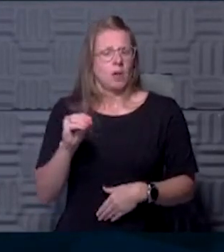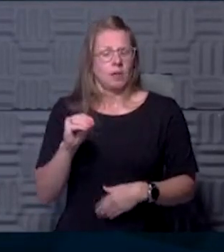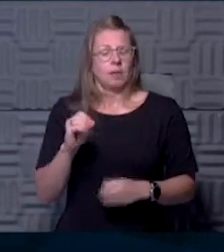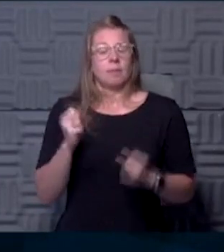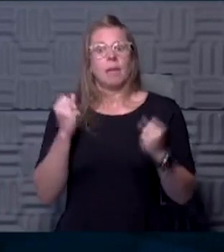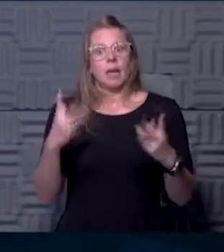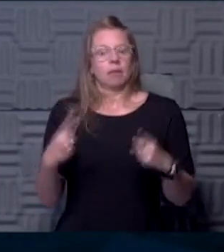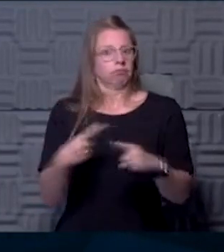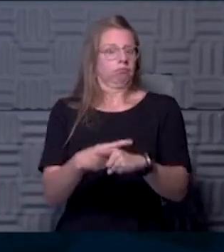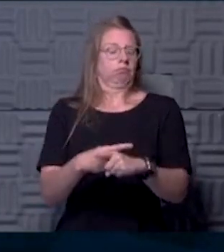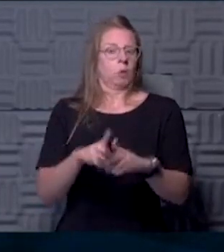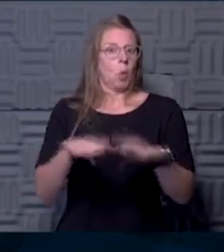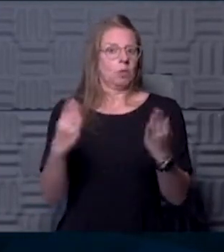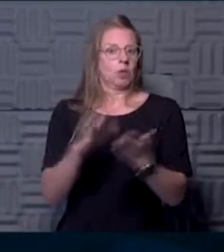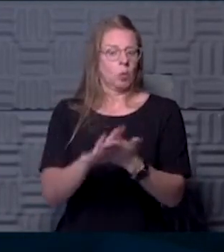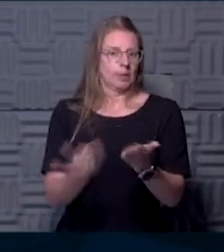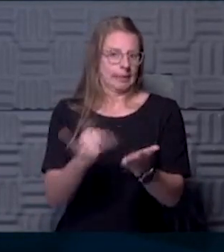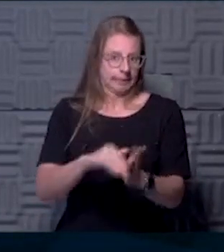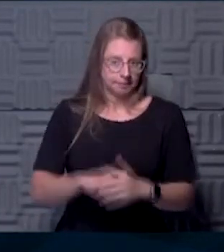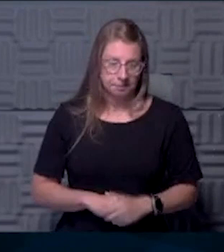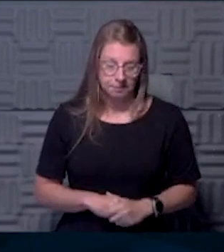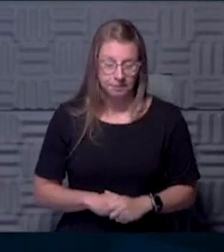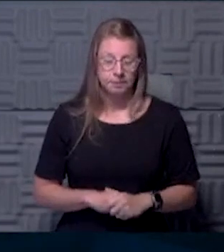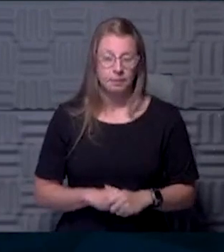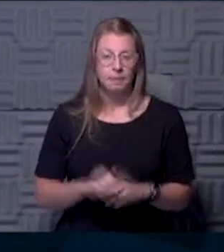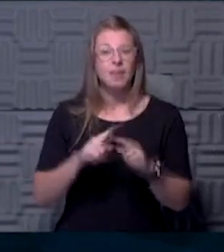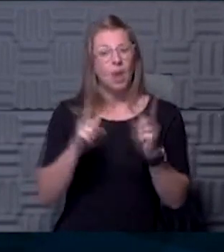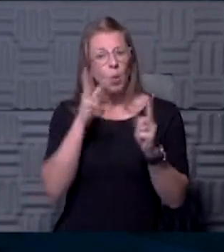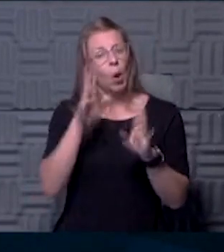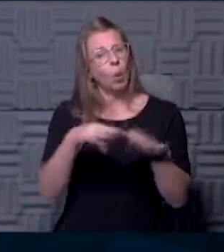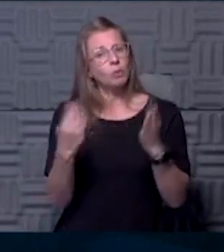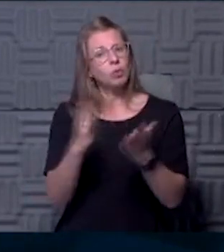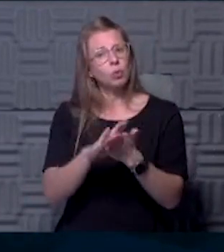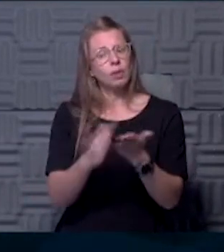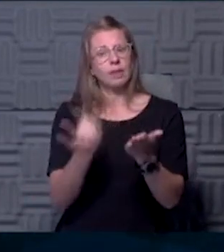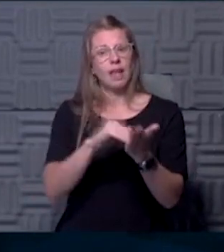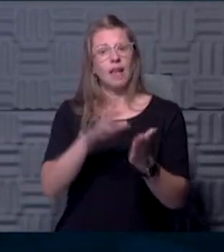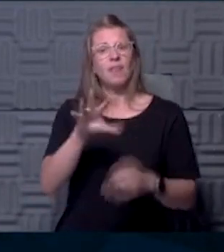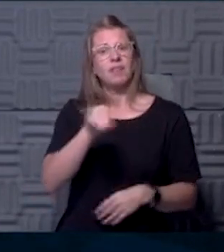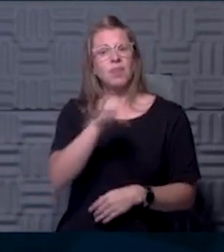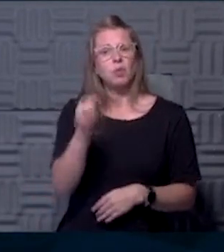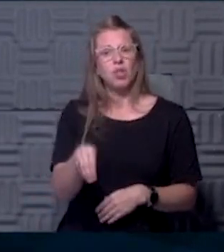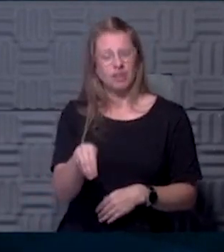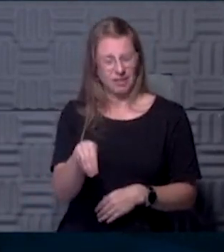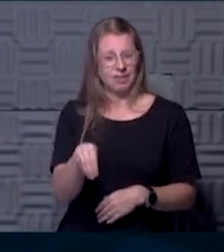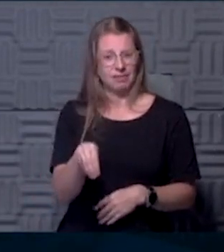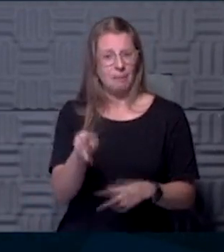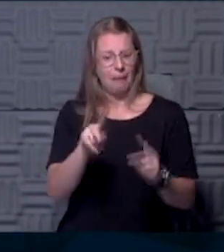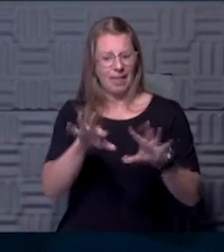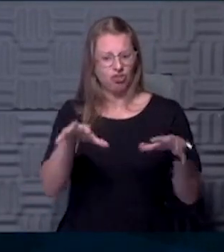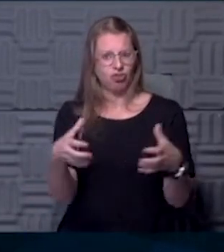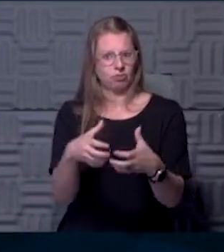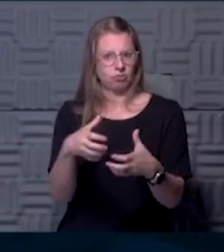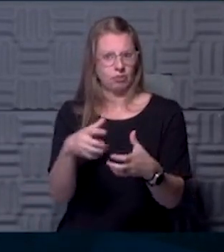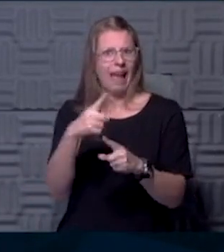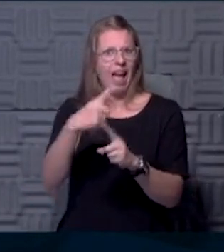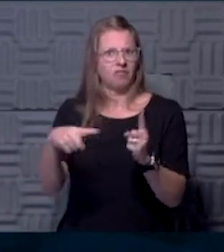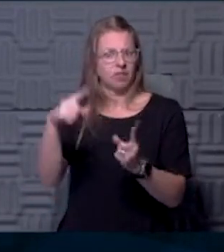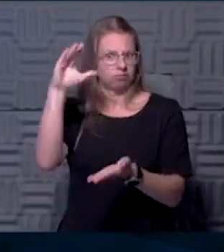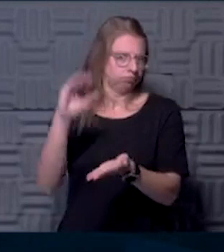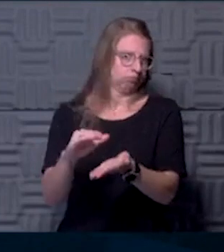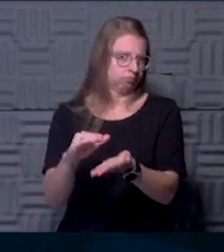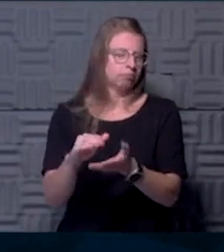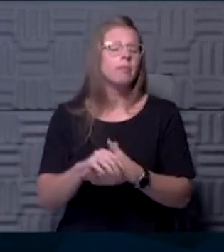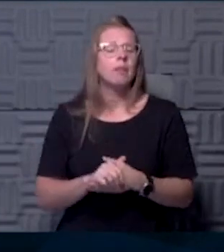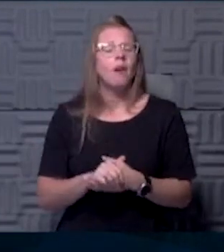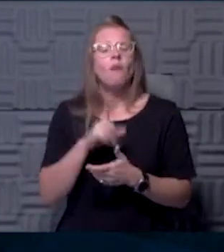about reopening schools, but we're going to reopen our schools at 50% density in any given building, and